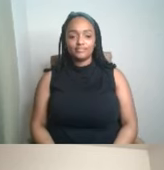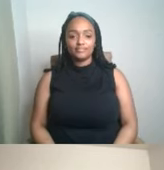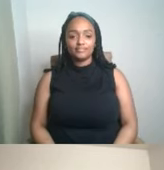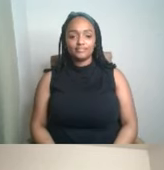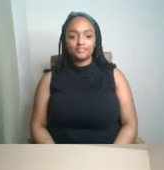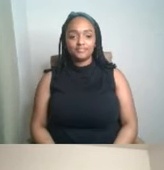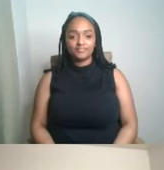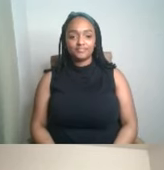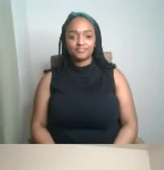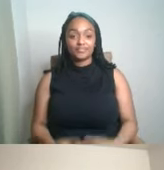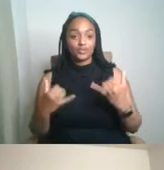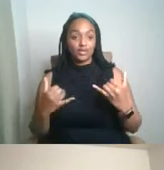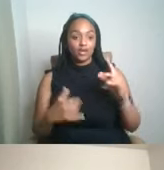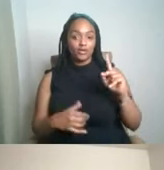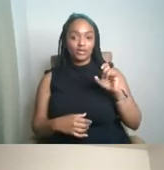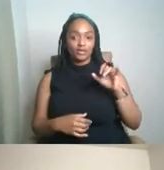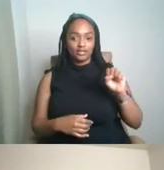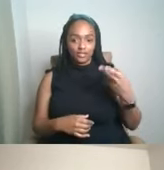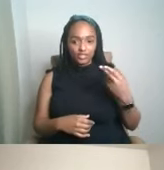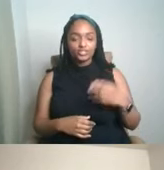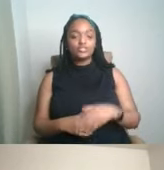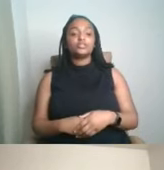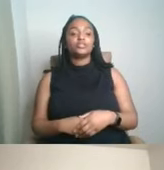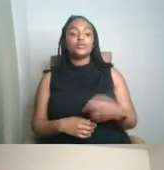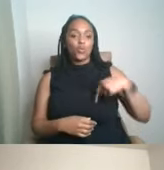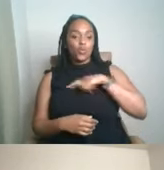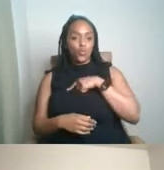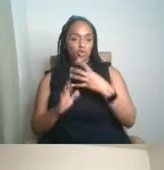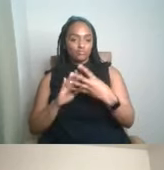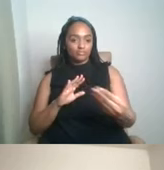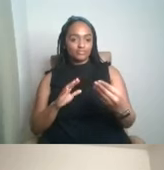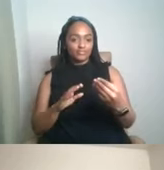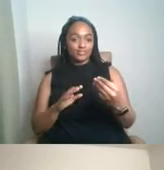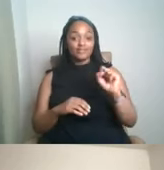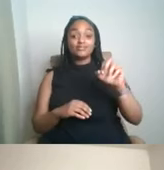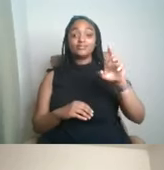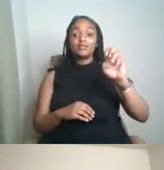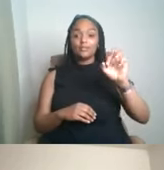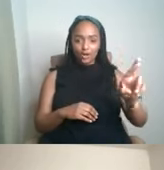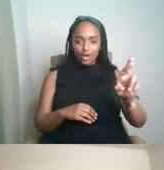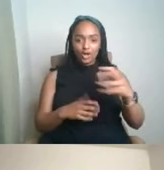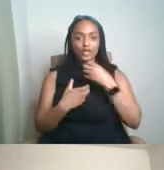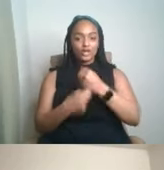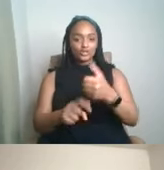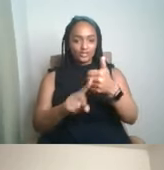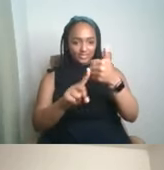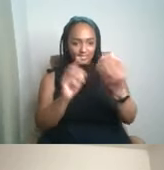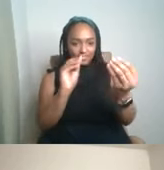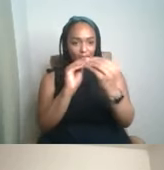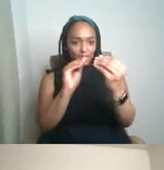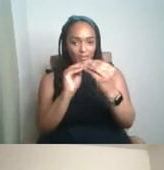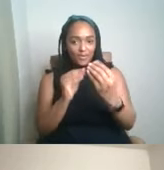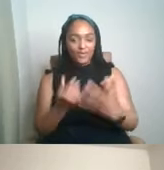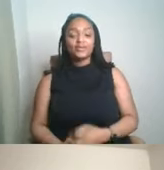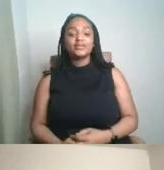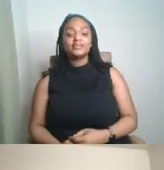And Keish, we're all saying back to her, Summer, trust yourself more. Trust yourself more. Trust yourself more.